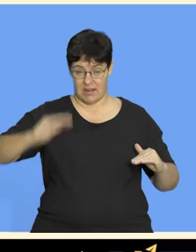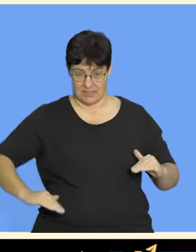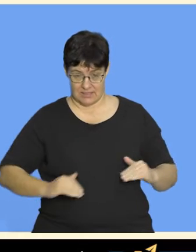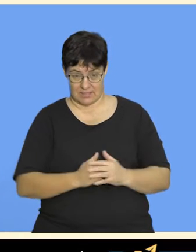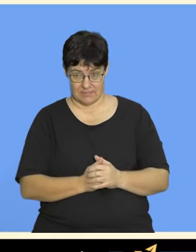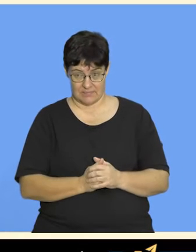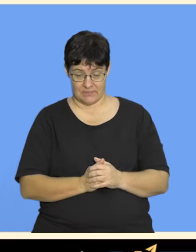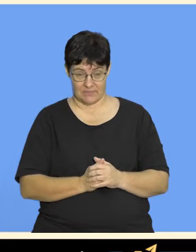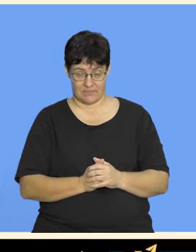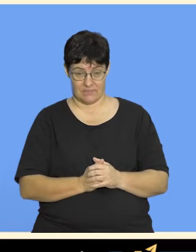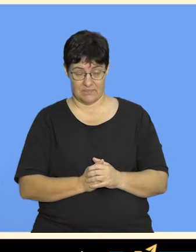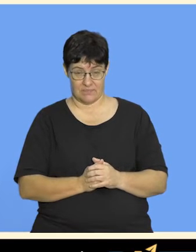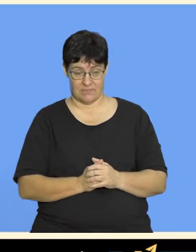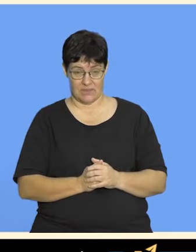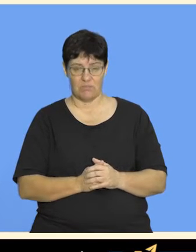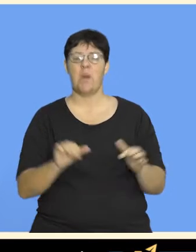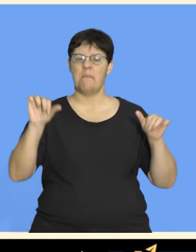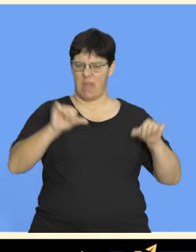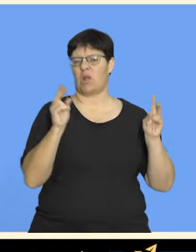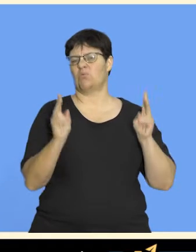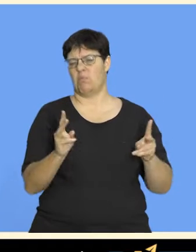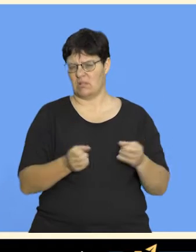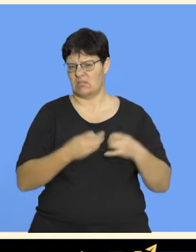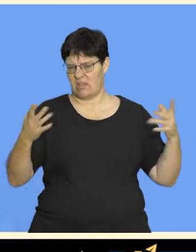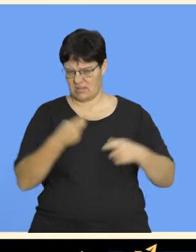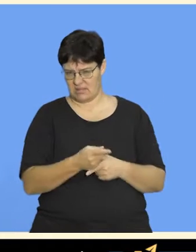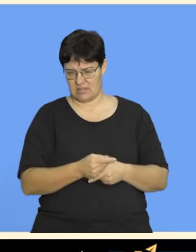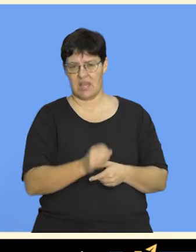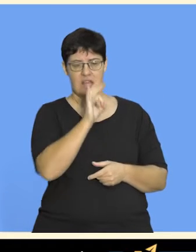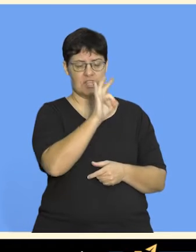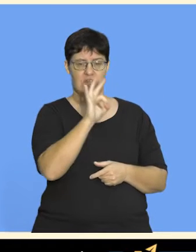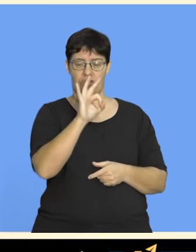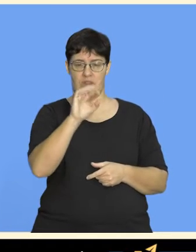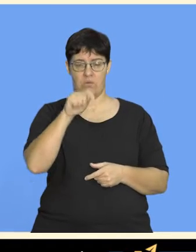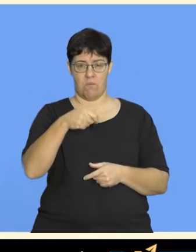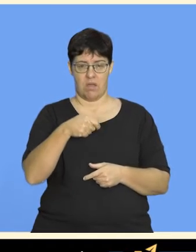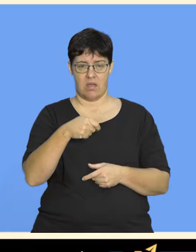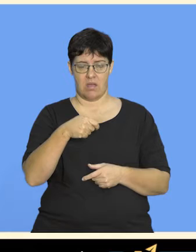reset. We're back to what we started with the